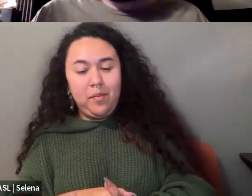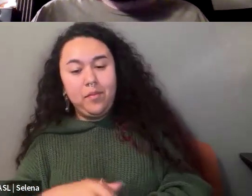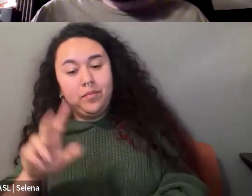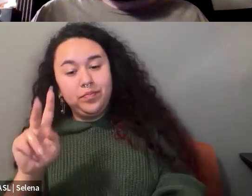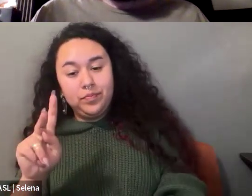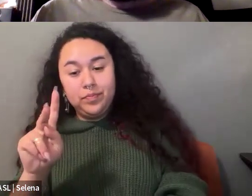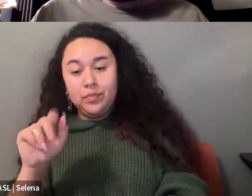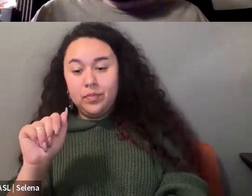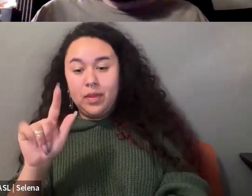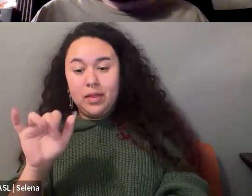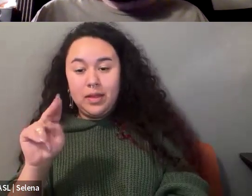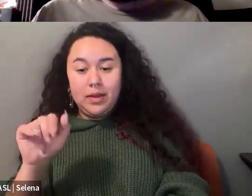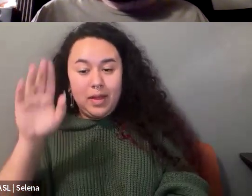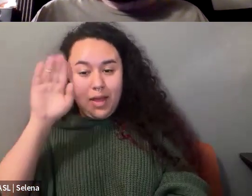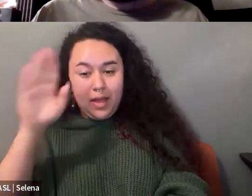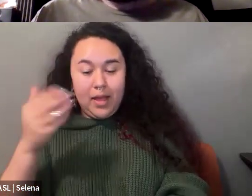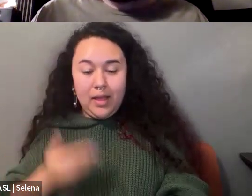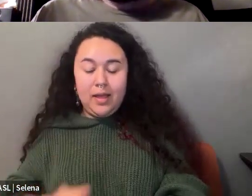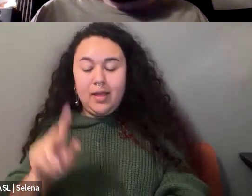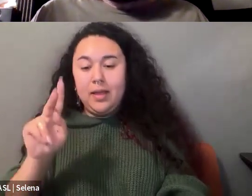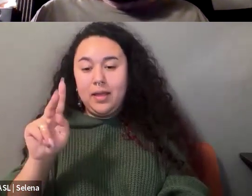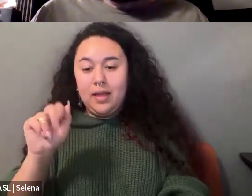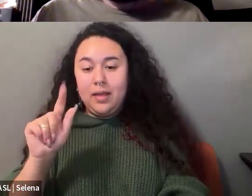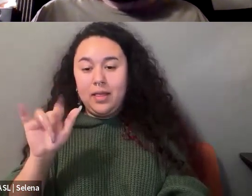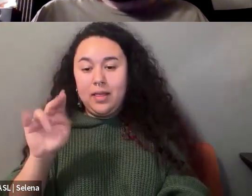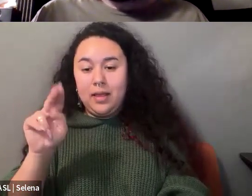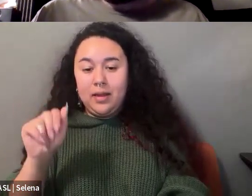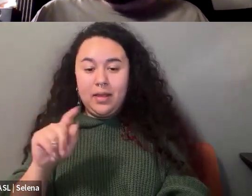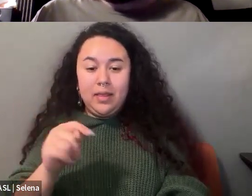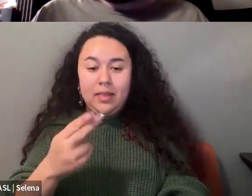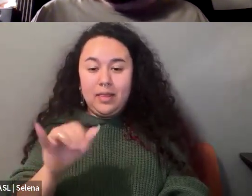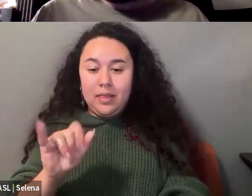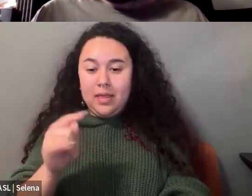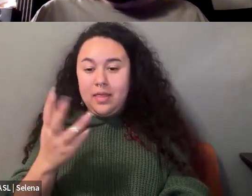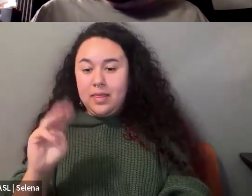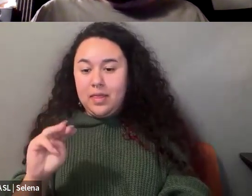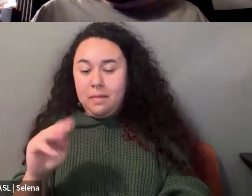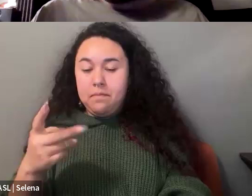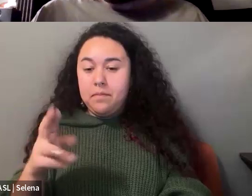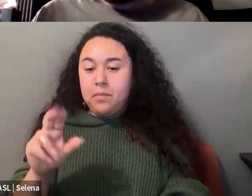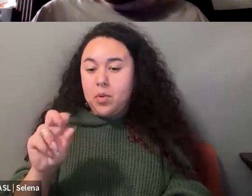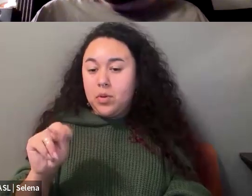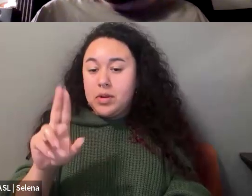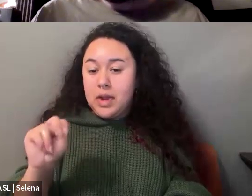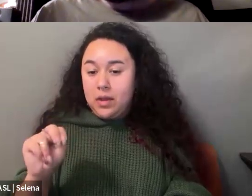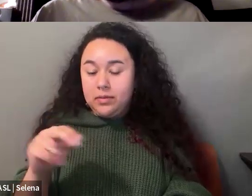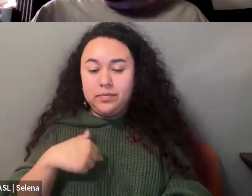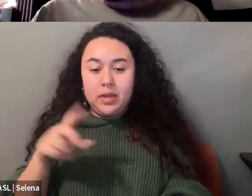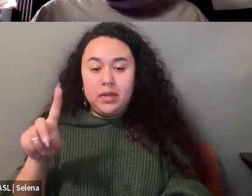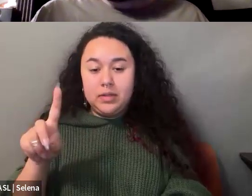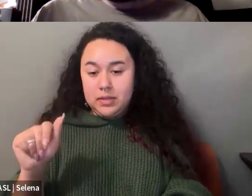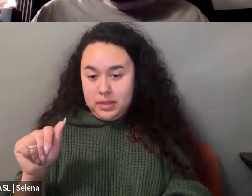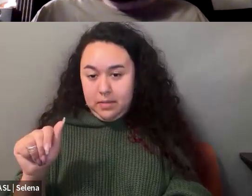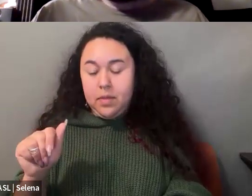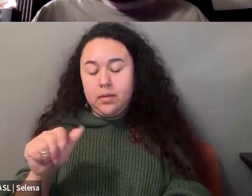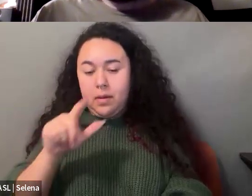Yeah, okay. Hi, everyone. My name is Kalida. I use they, them pronouns. I am a disabled birder,